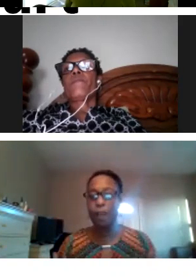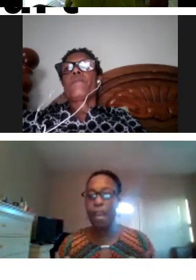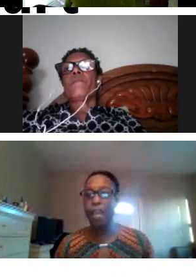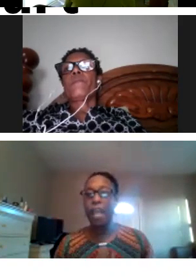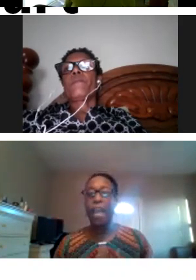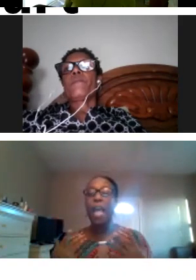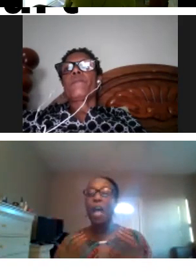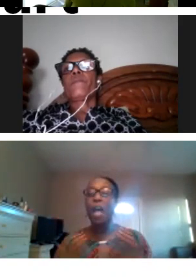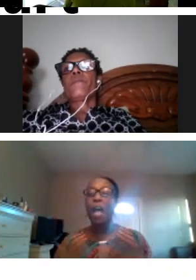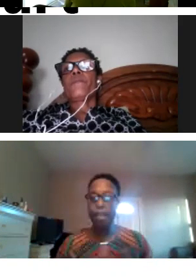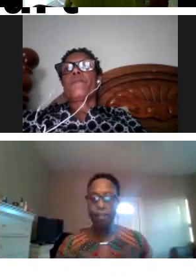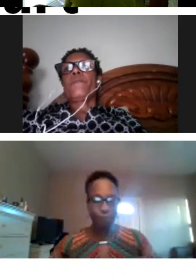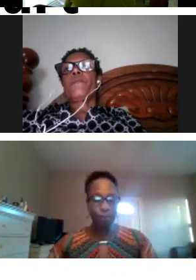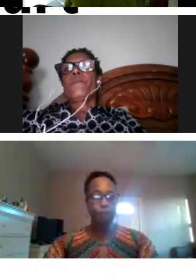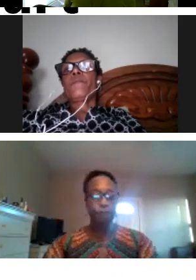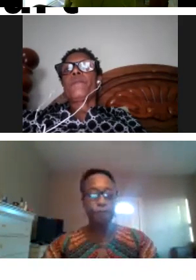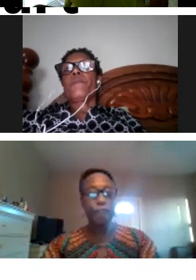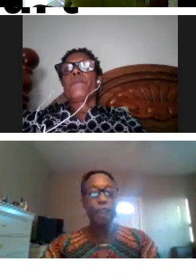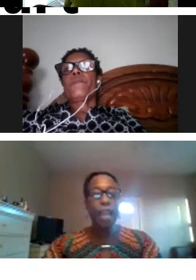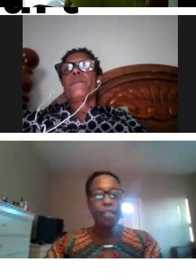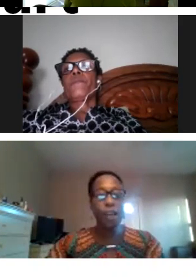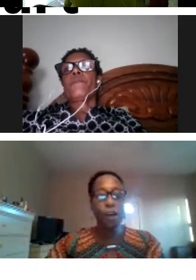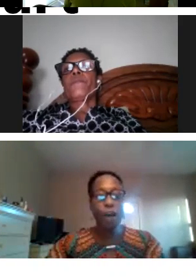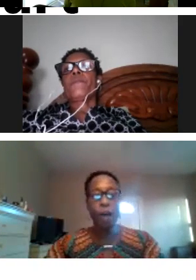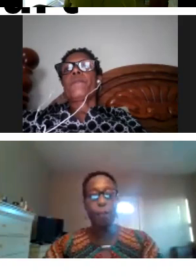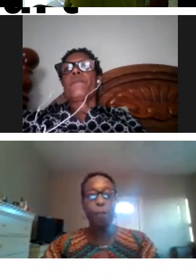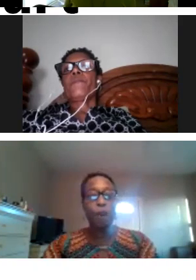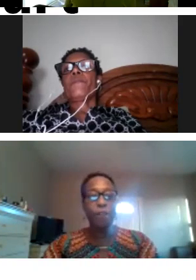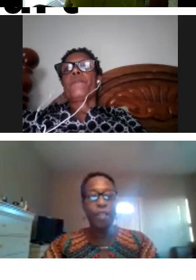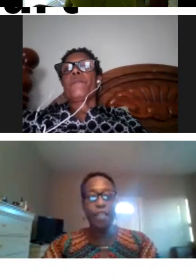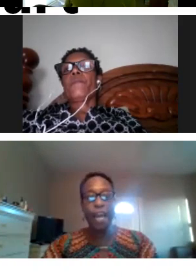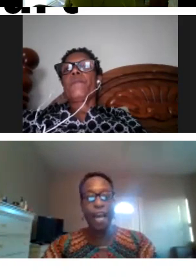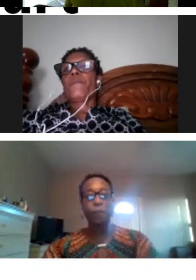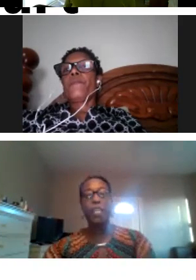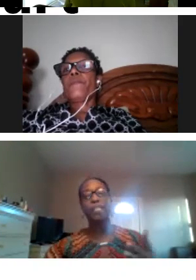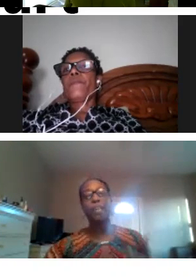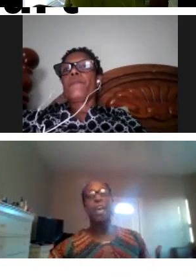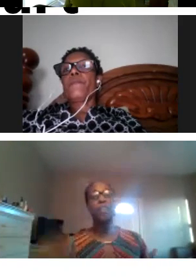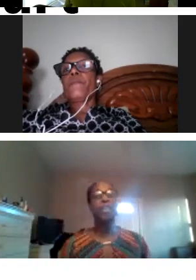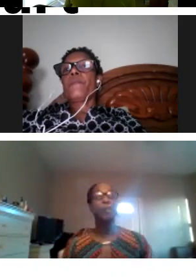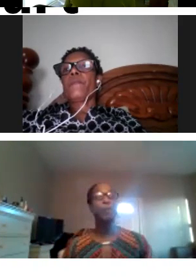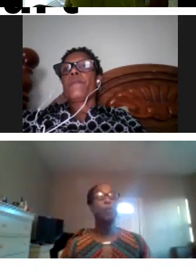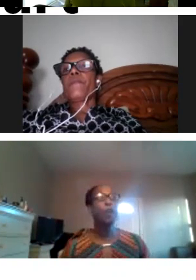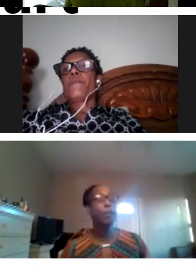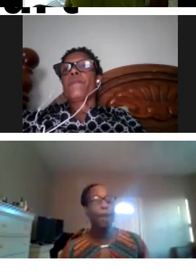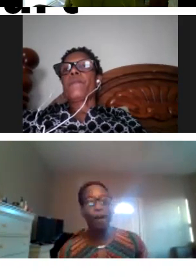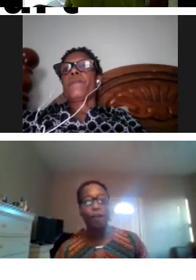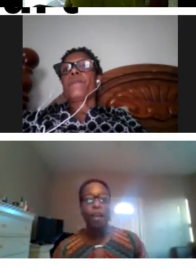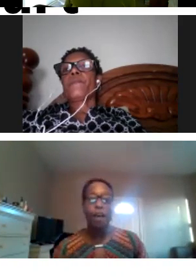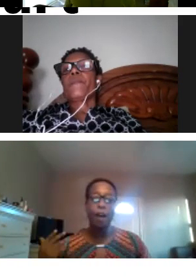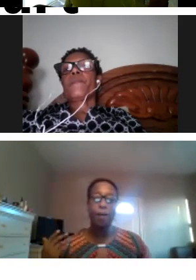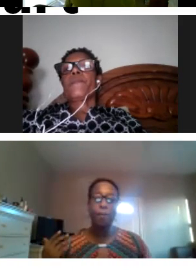hearts, right? And how do we do that? And so more often than not, we as advocates, we're worried